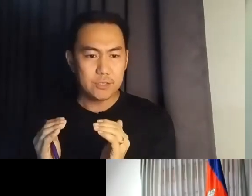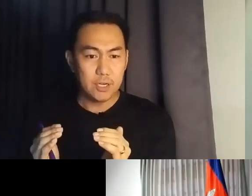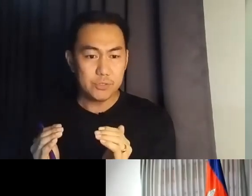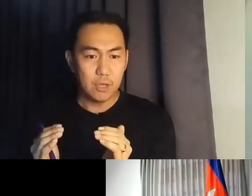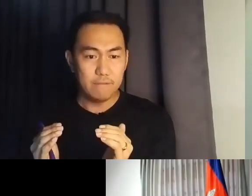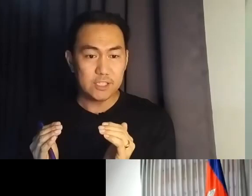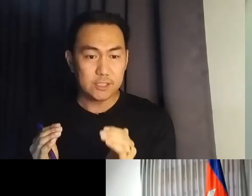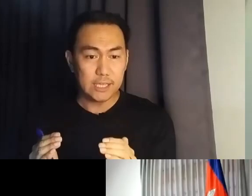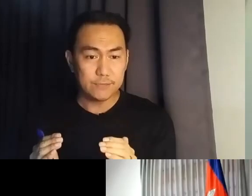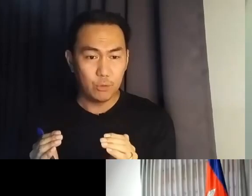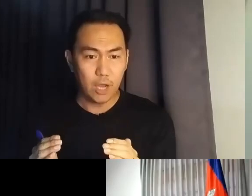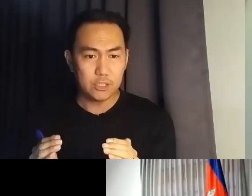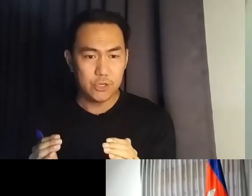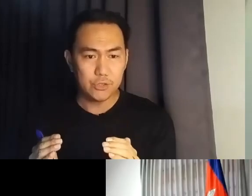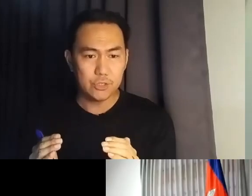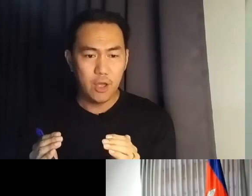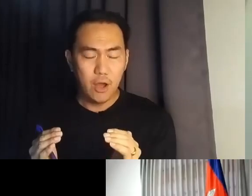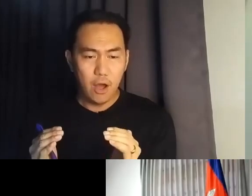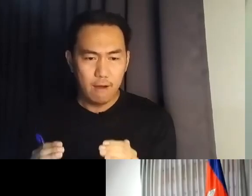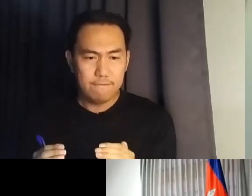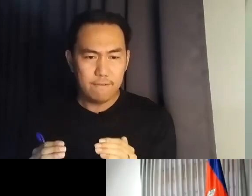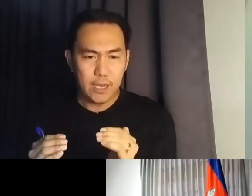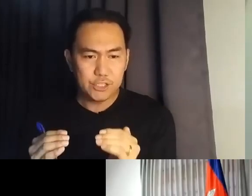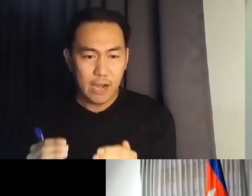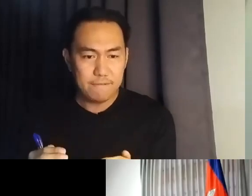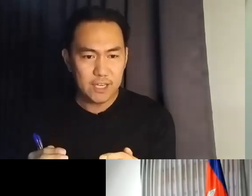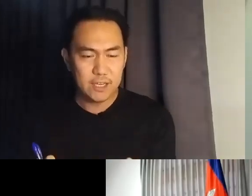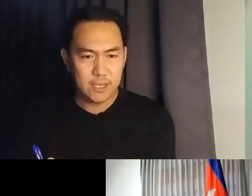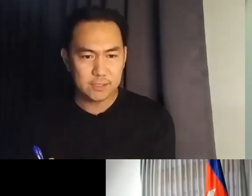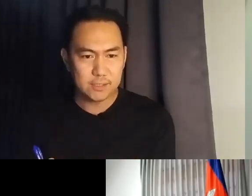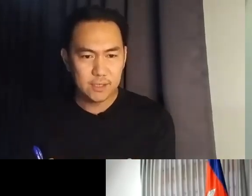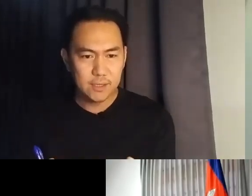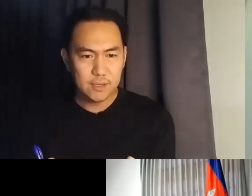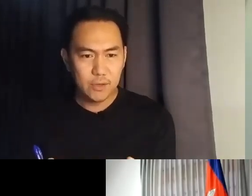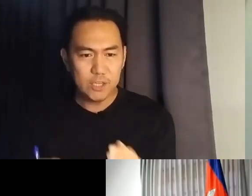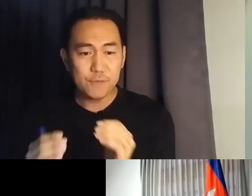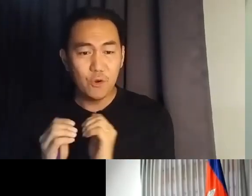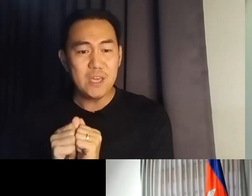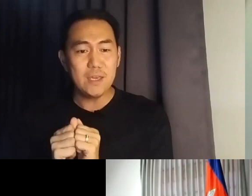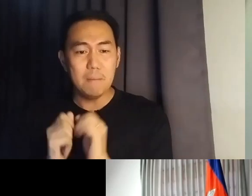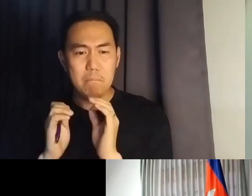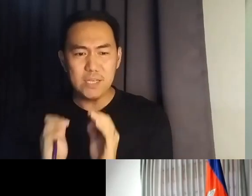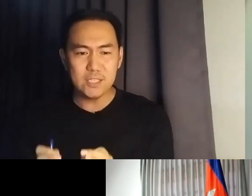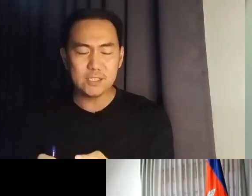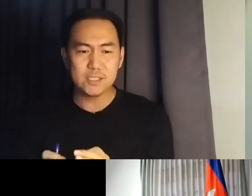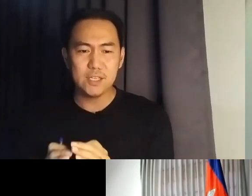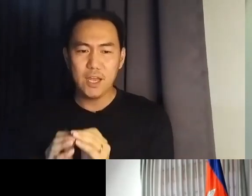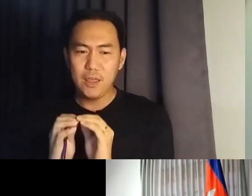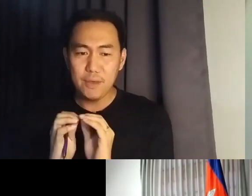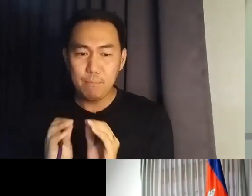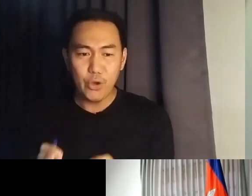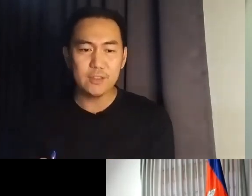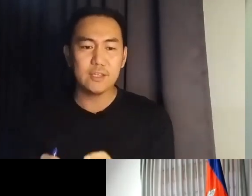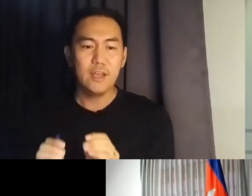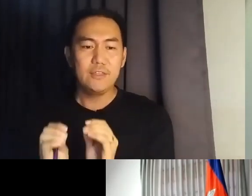by terms of a successful prosecution of a trafficking case, which for me misses